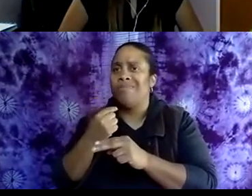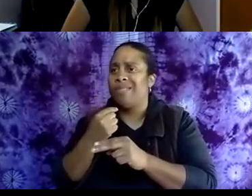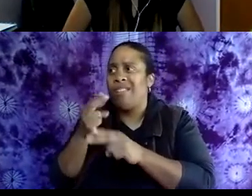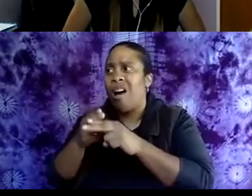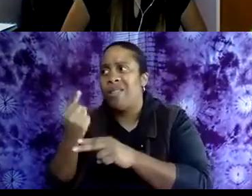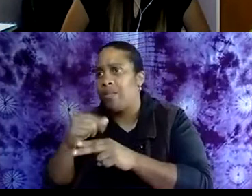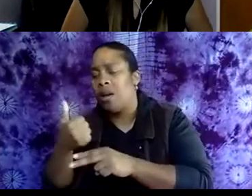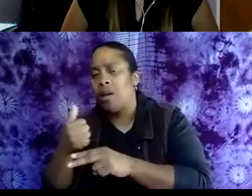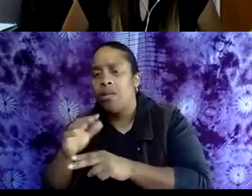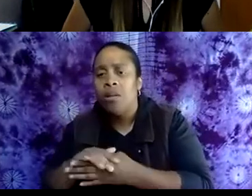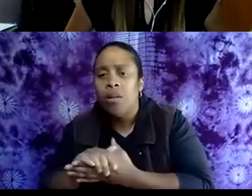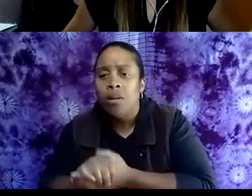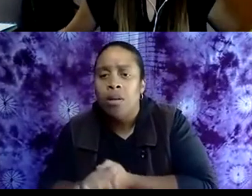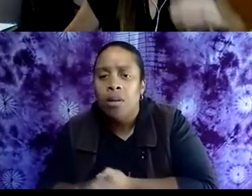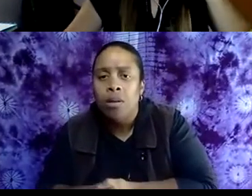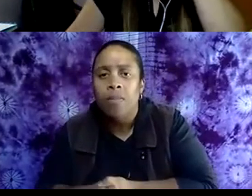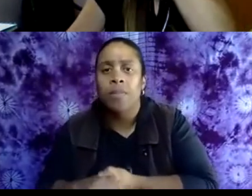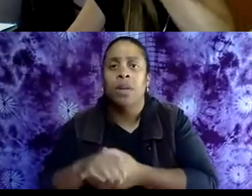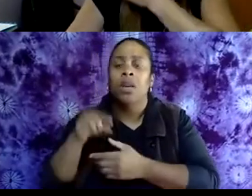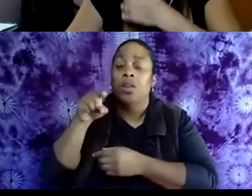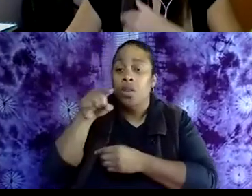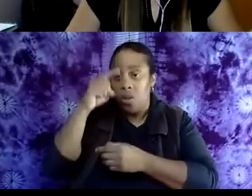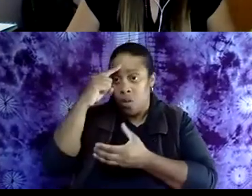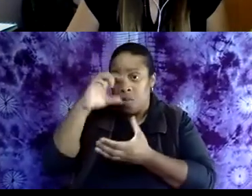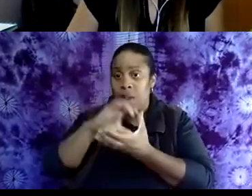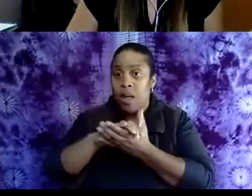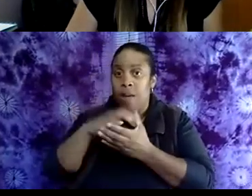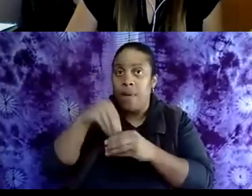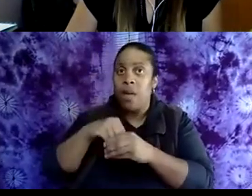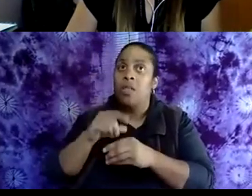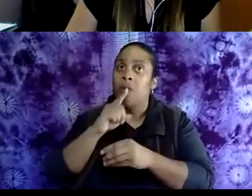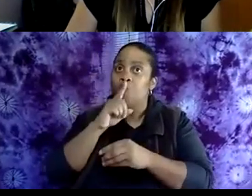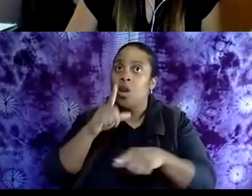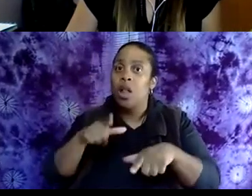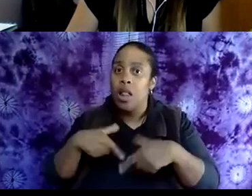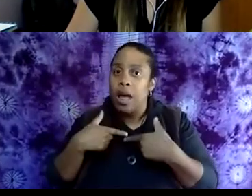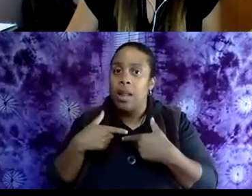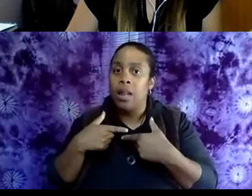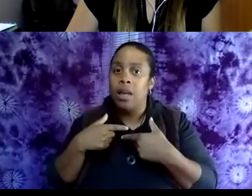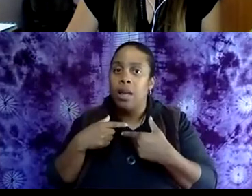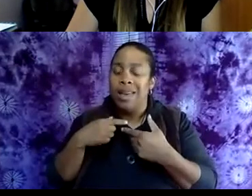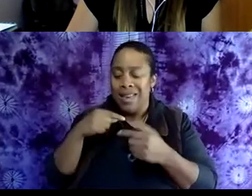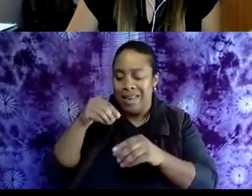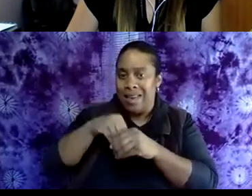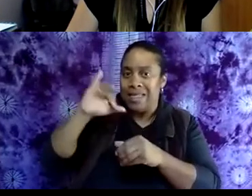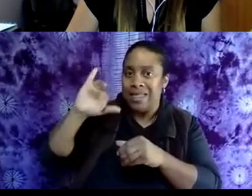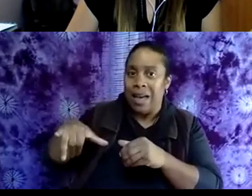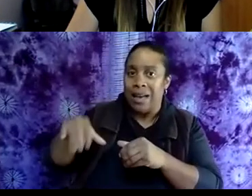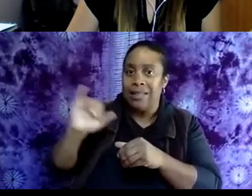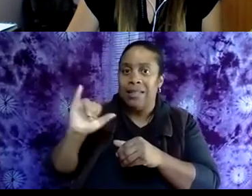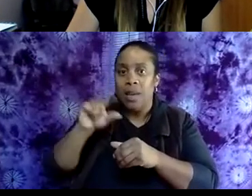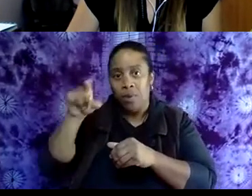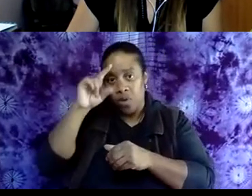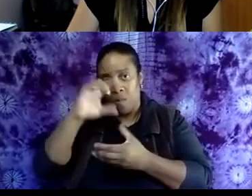are talking about, do you believe in the reality of that as much as you would believe in the reality of that